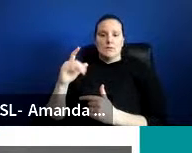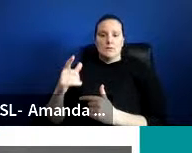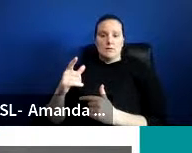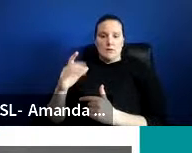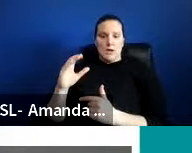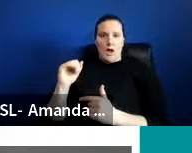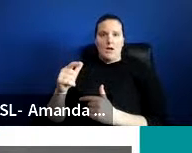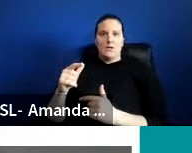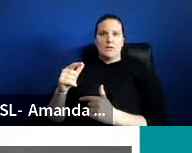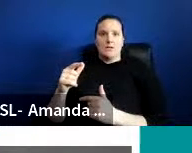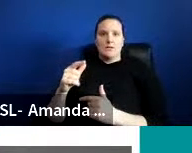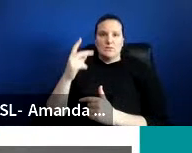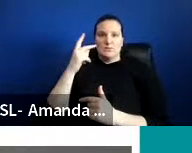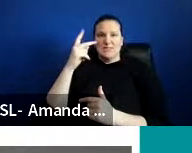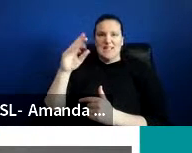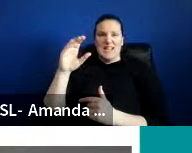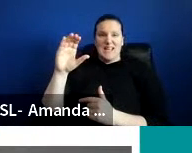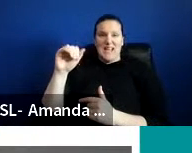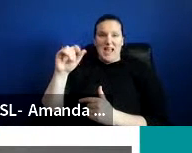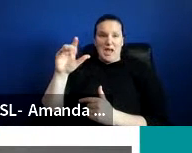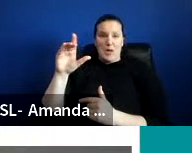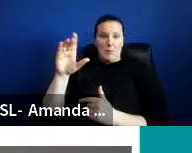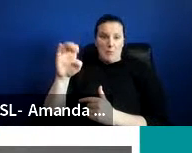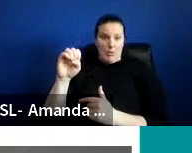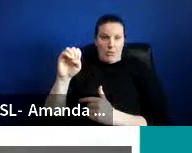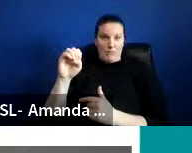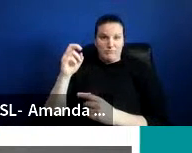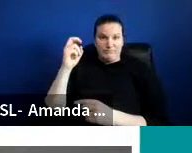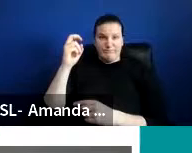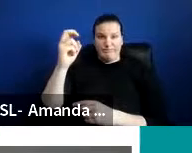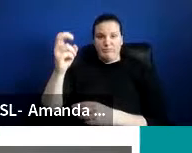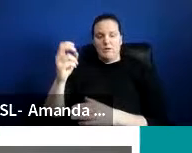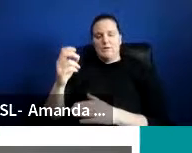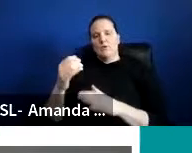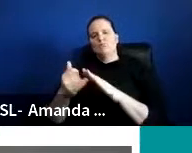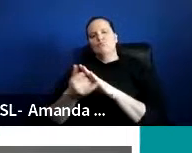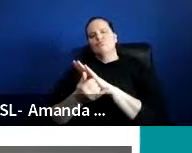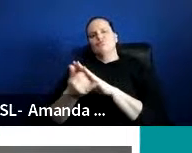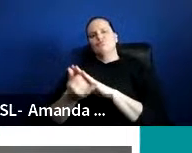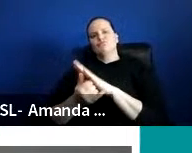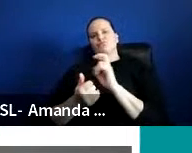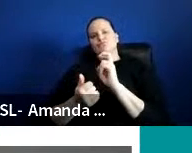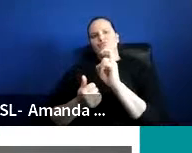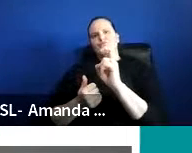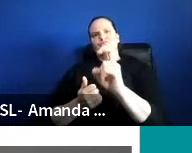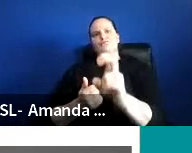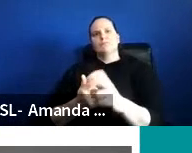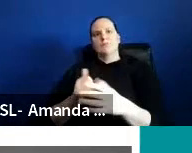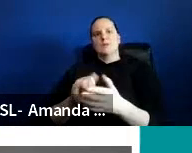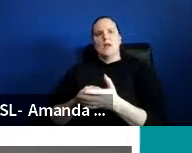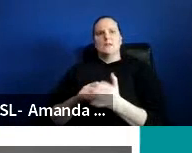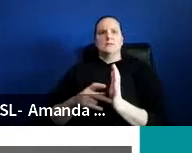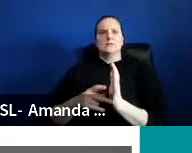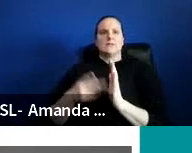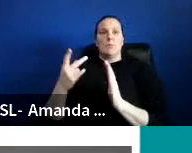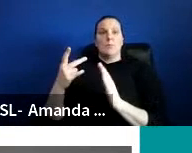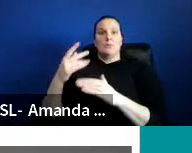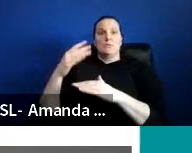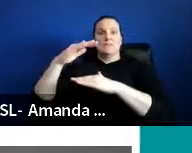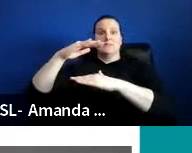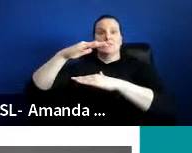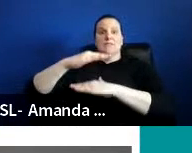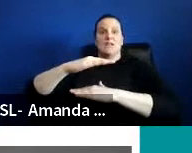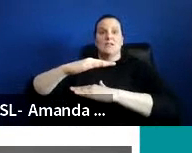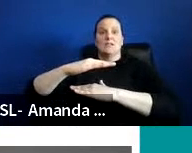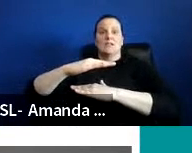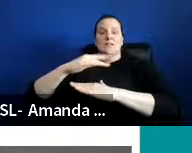cables that you see, those are the cables that would be used for light rail system. And then you can see the double deck bridge